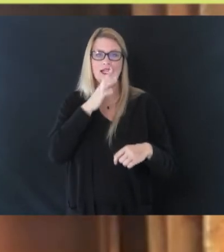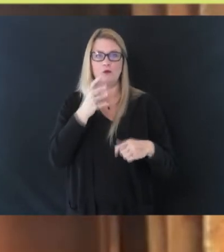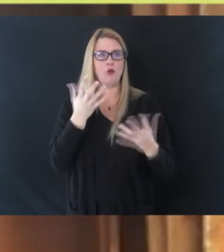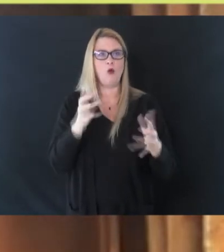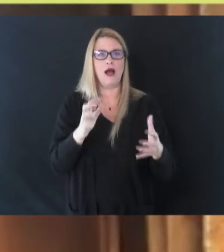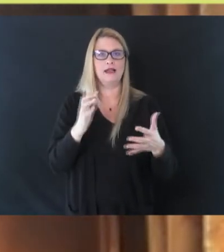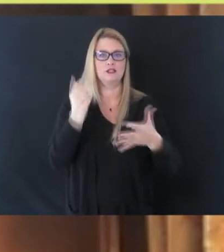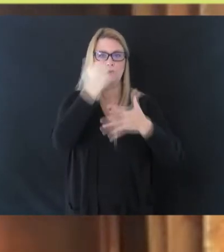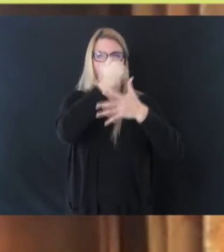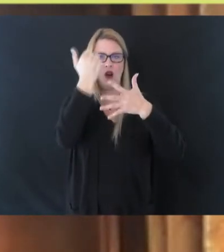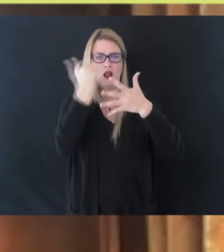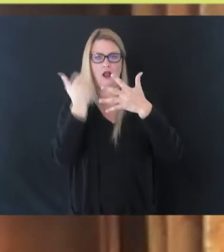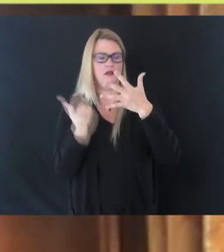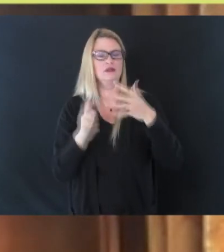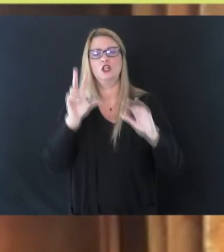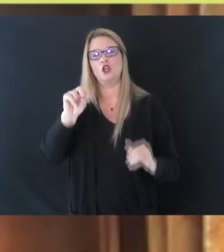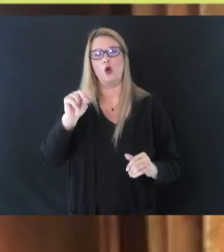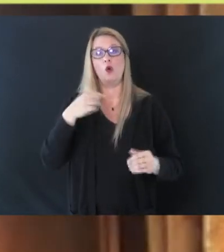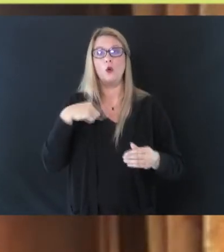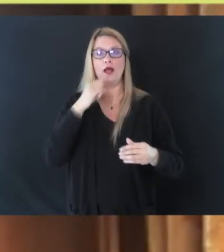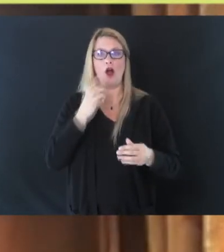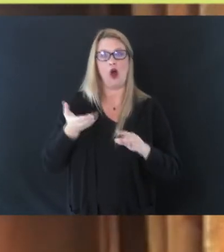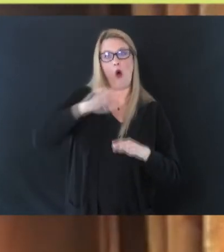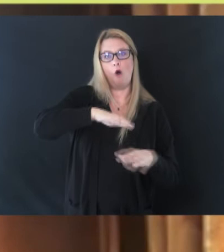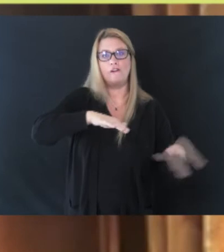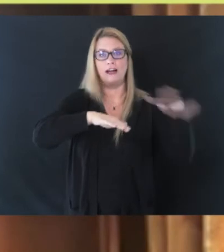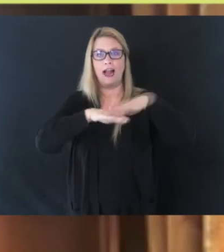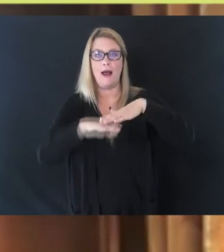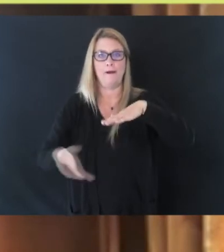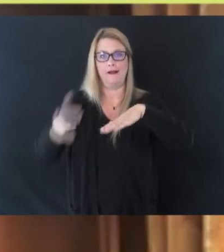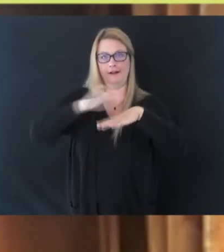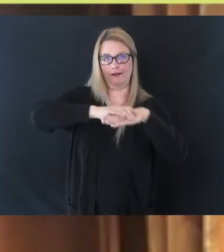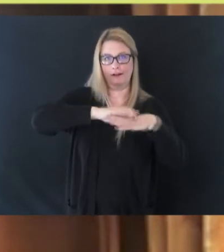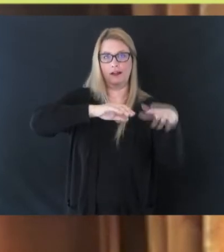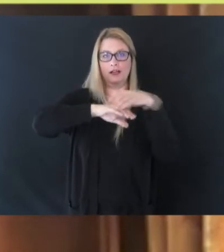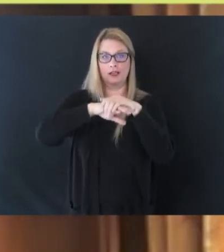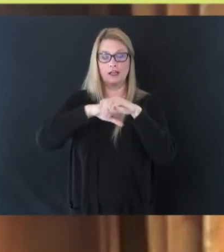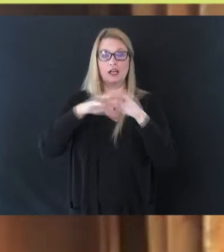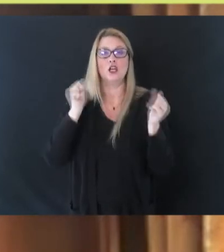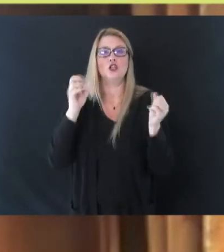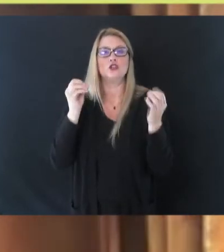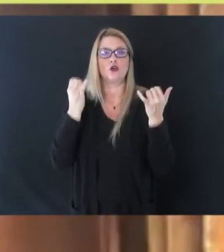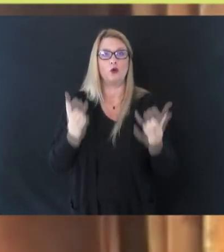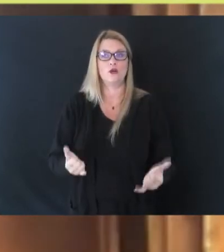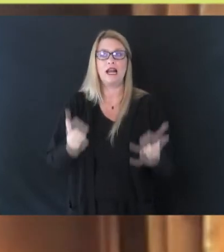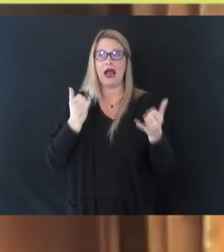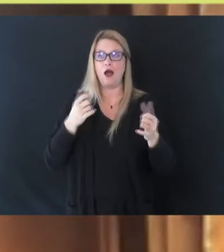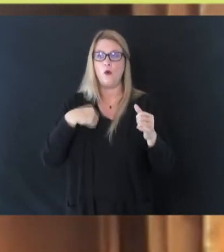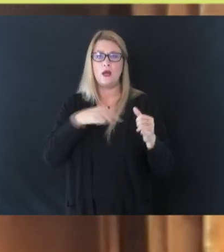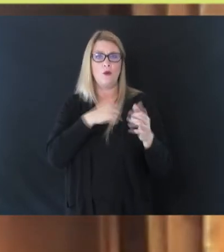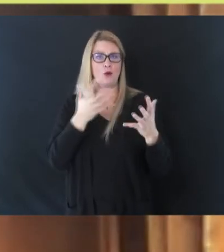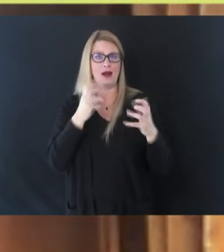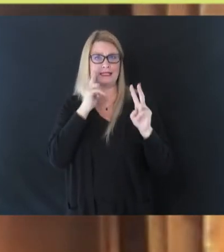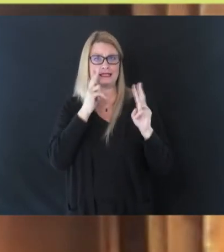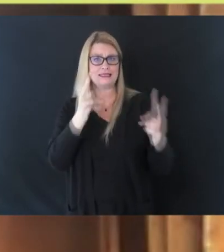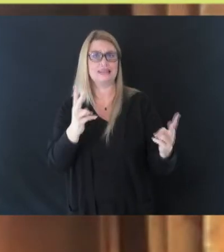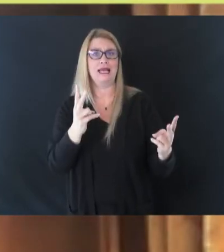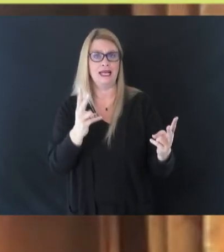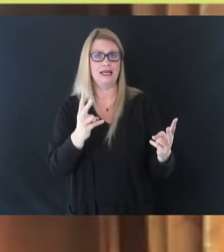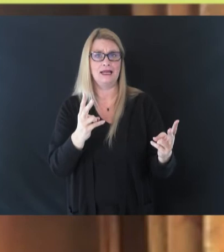to be overlapping. And then we also wanted to try to turn to this group of elder West Virginians. And we started with